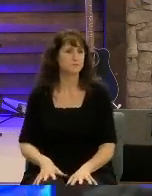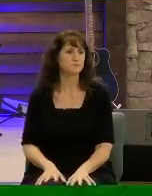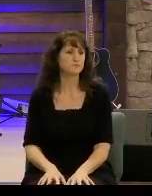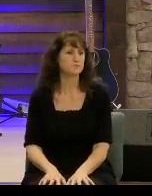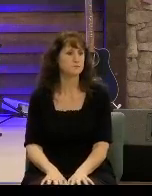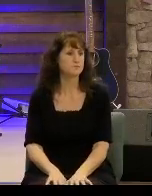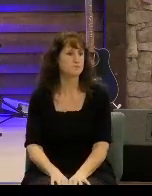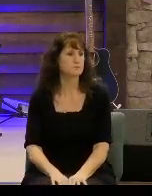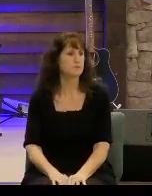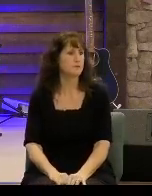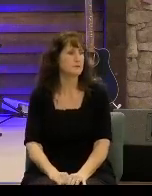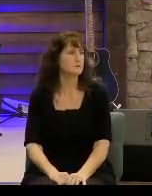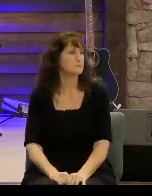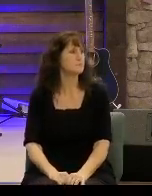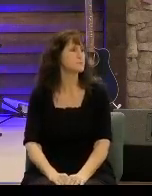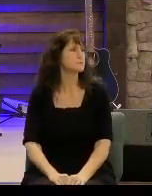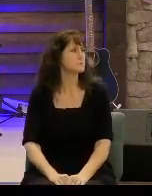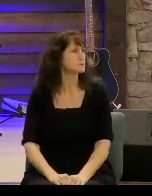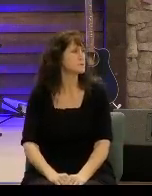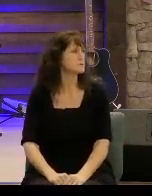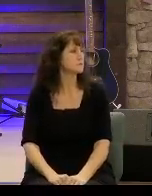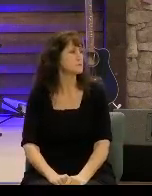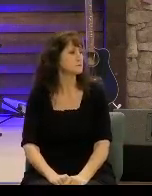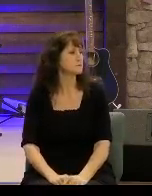Thank you, Jesus.